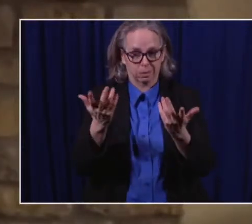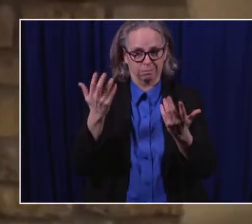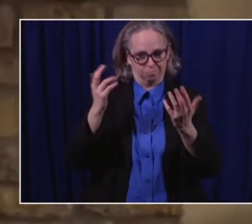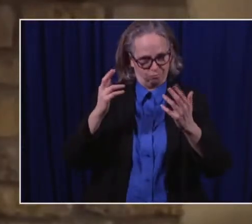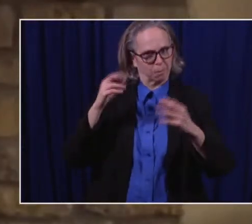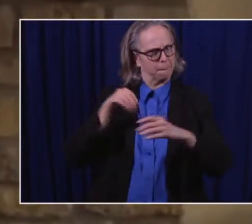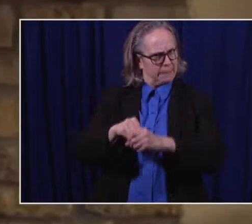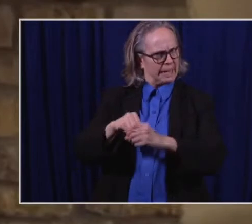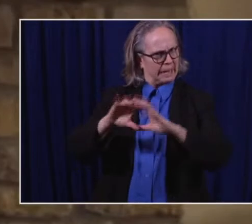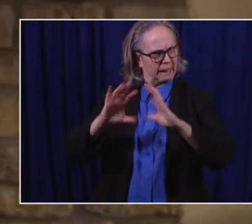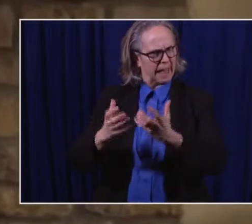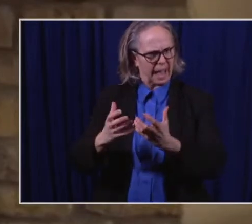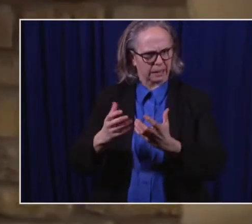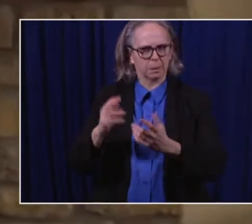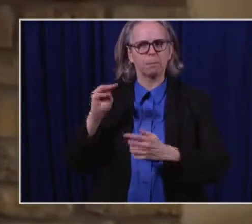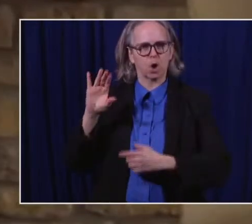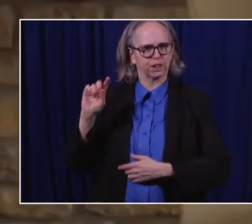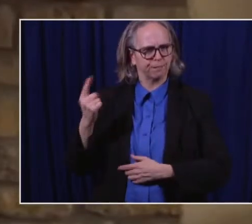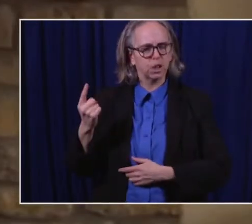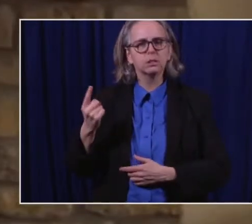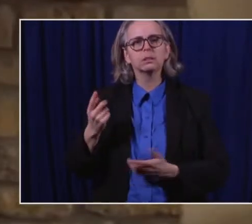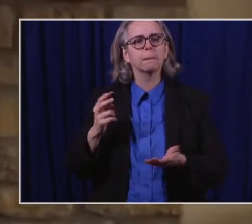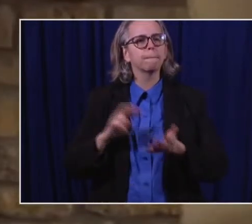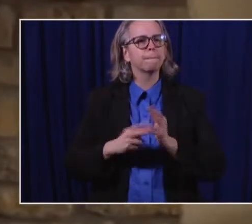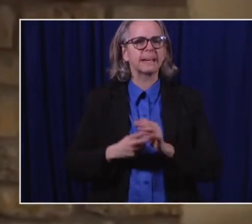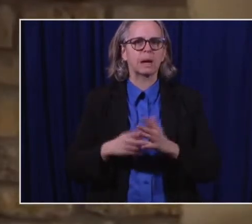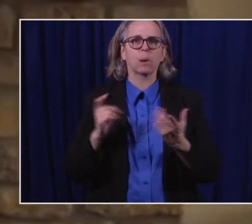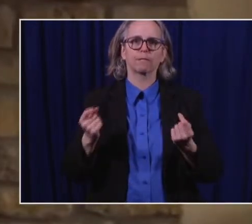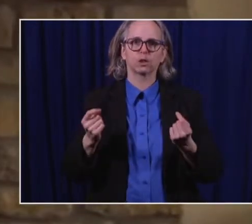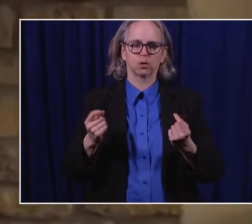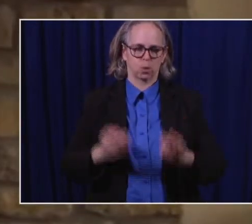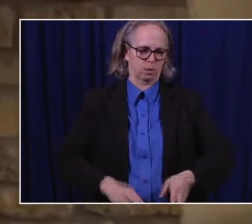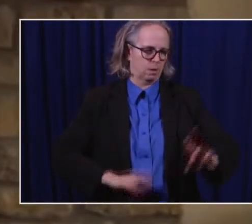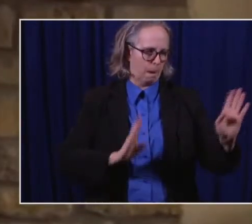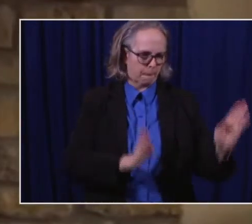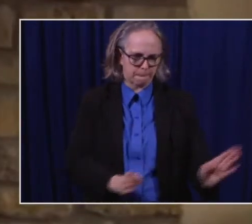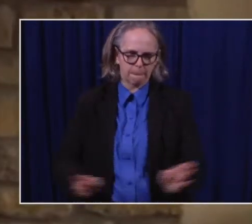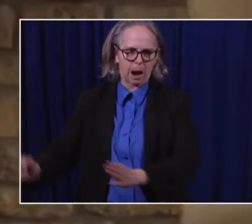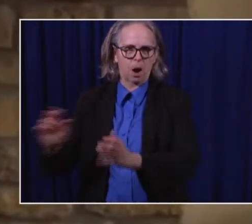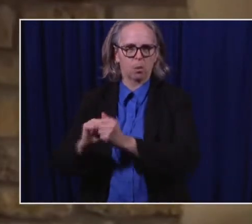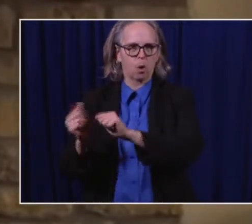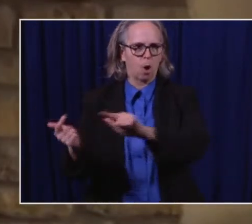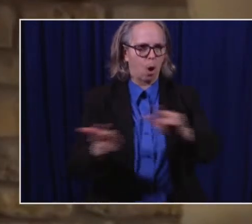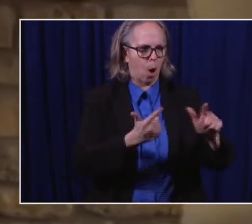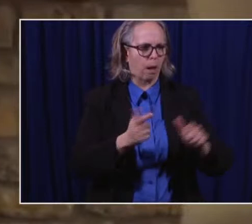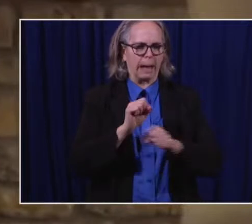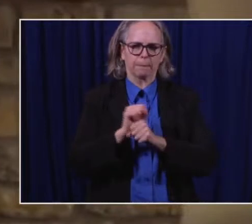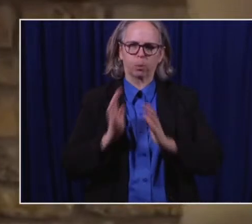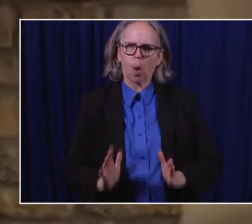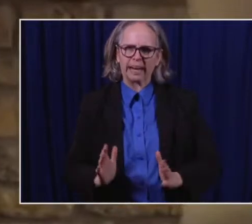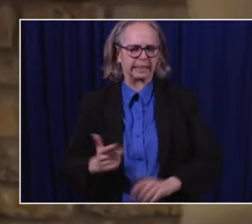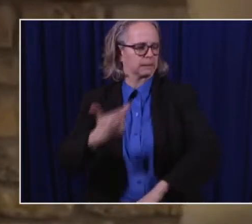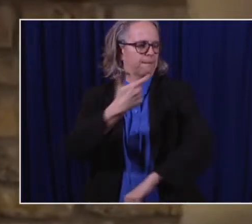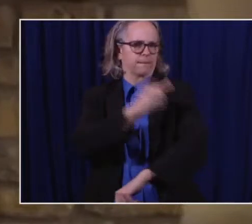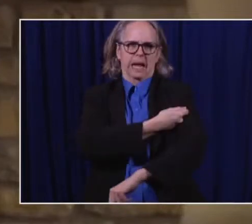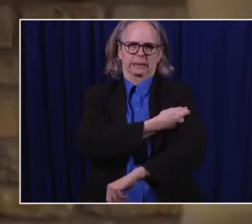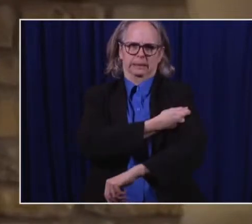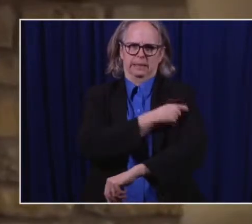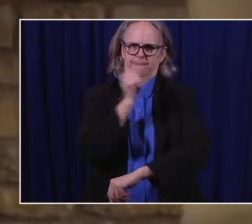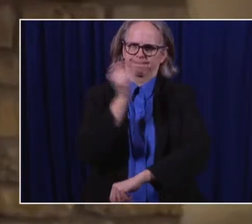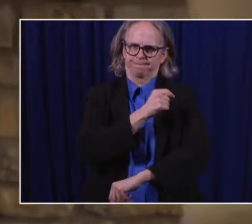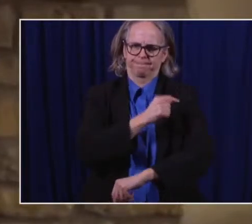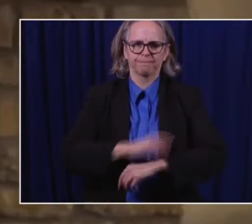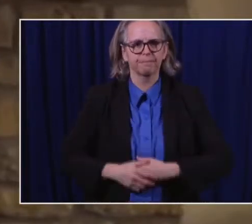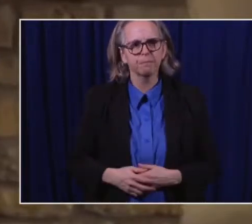employees. And the goal for doing this, the reason that we're doing this, is to get kids back in school. This vaccination is available